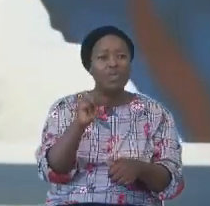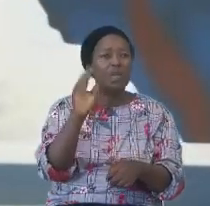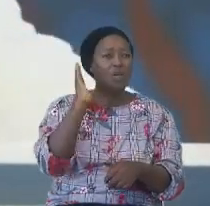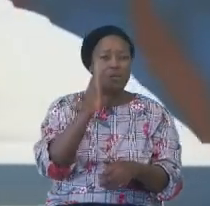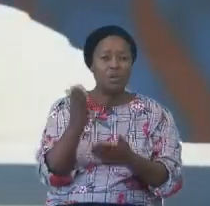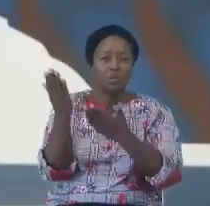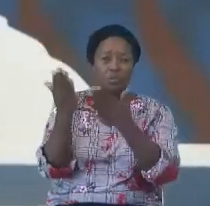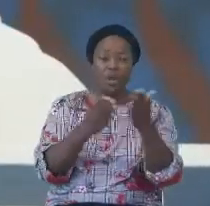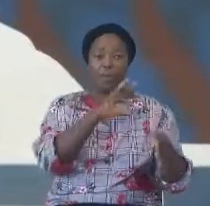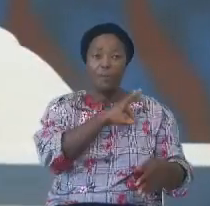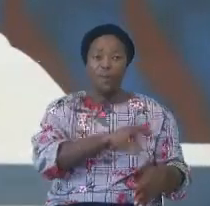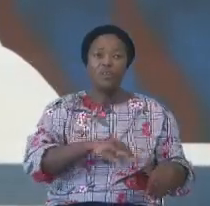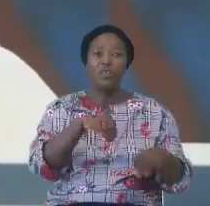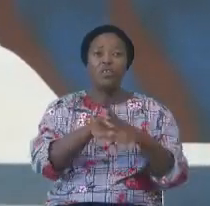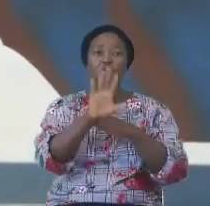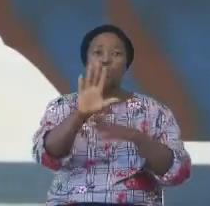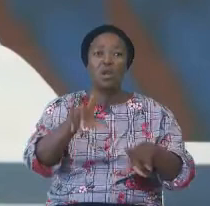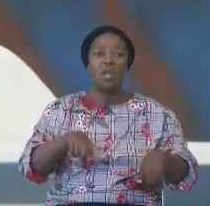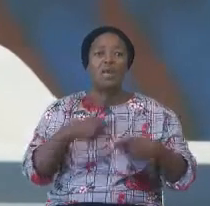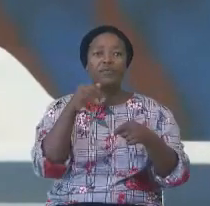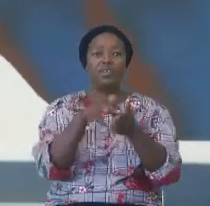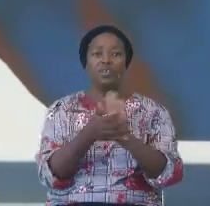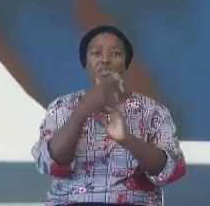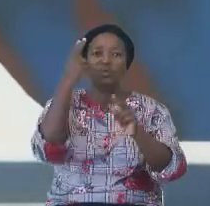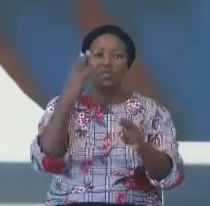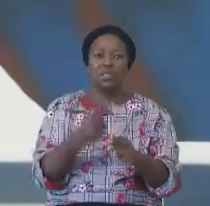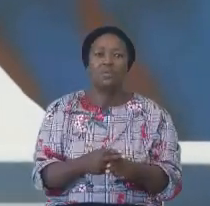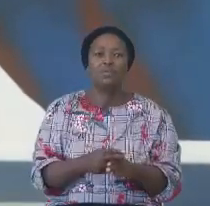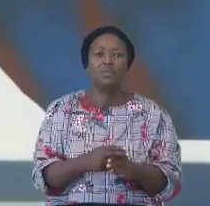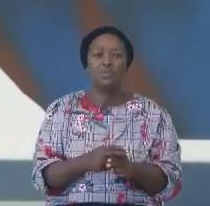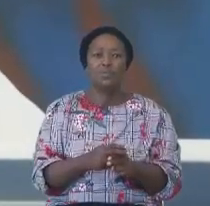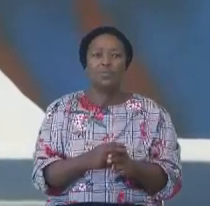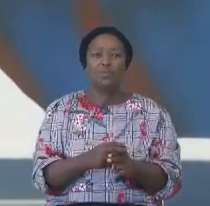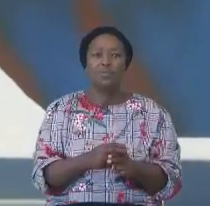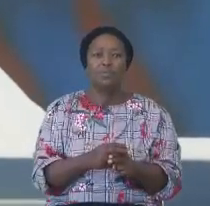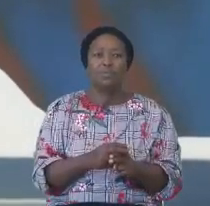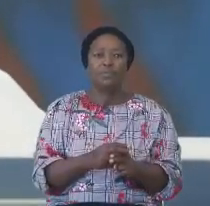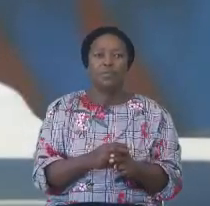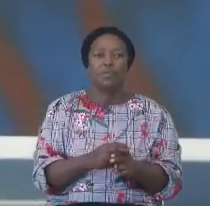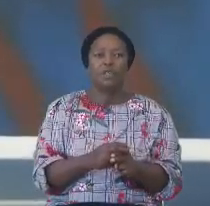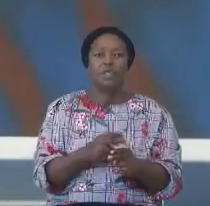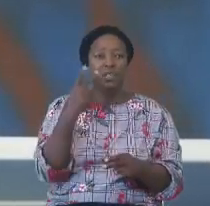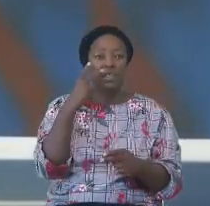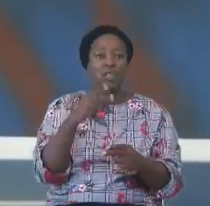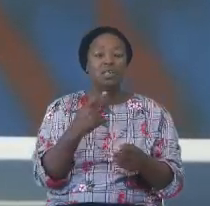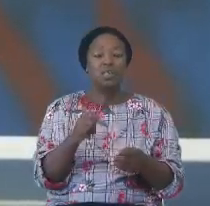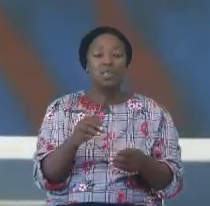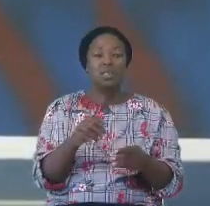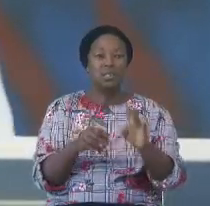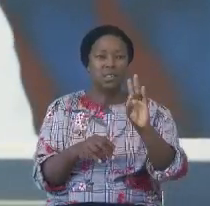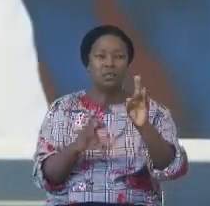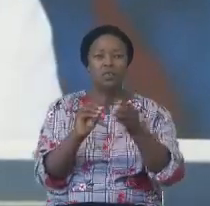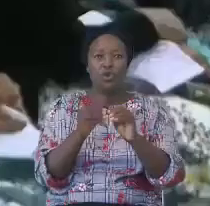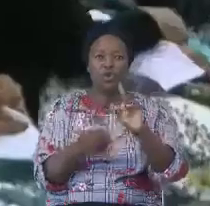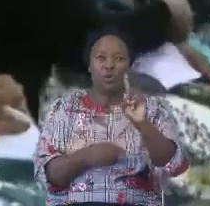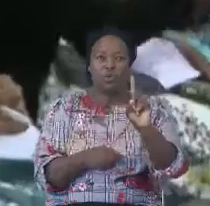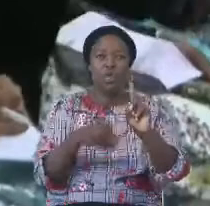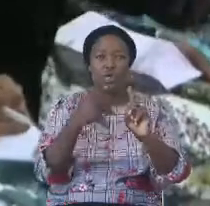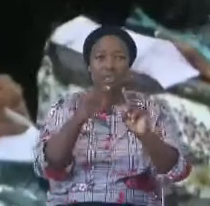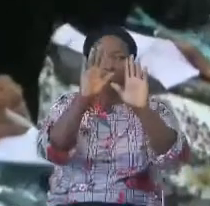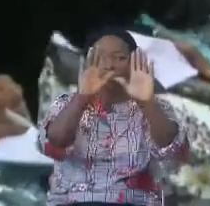I pray every one of them will bring benefit in your life in Jesus'